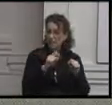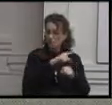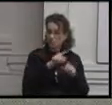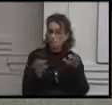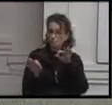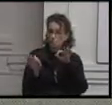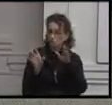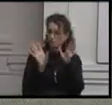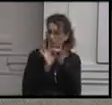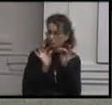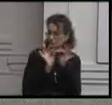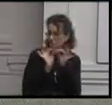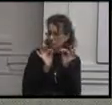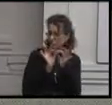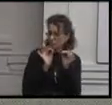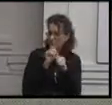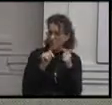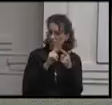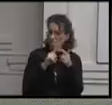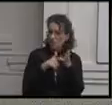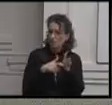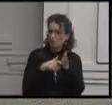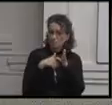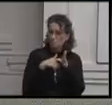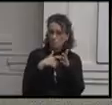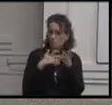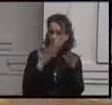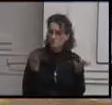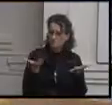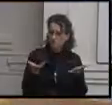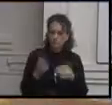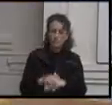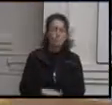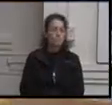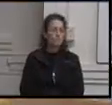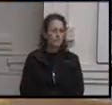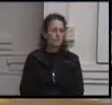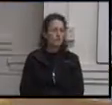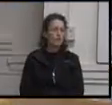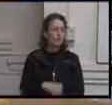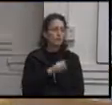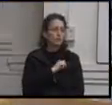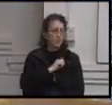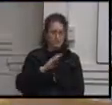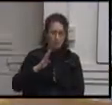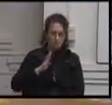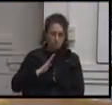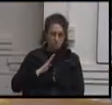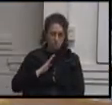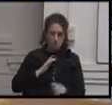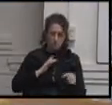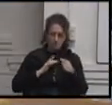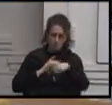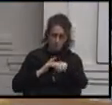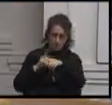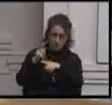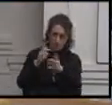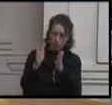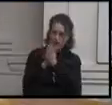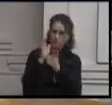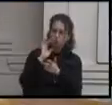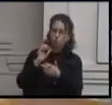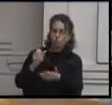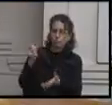for this first-class liquor license? The board is here asked to approve a first-class liquor license for